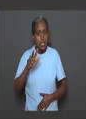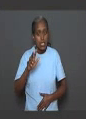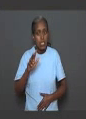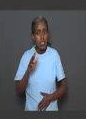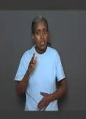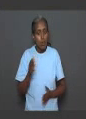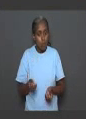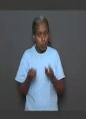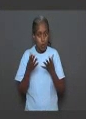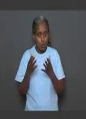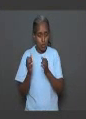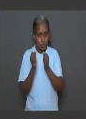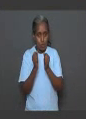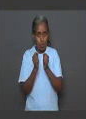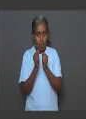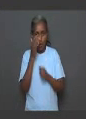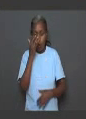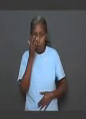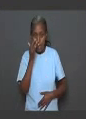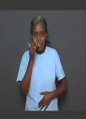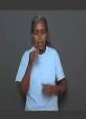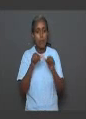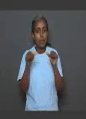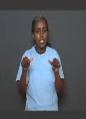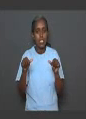common measures are mean,